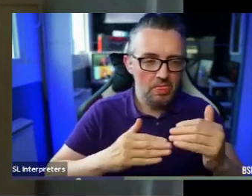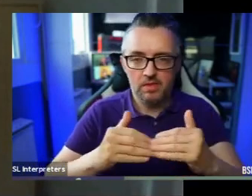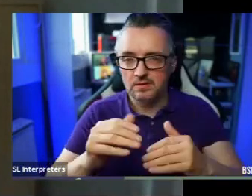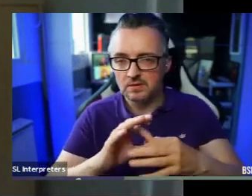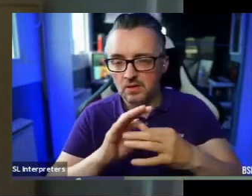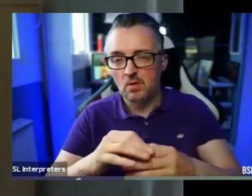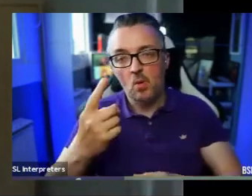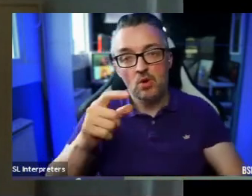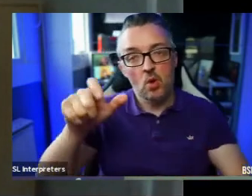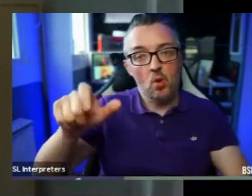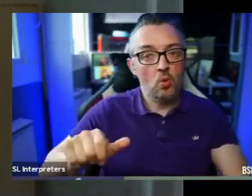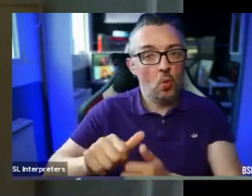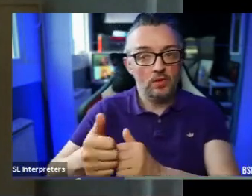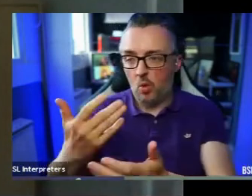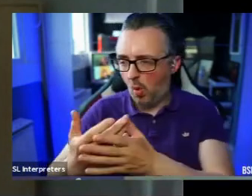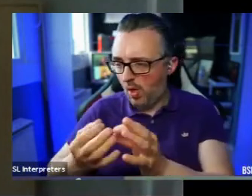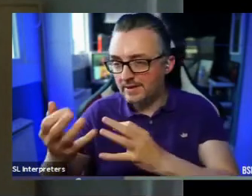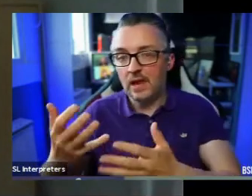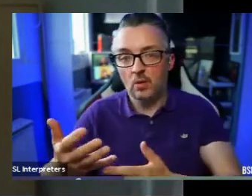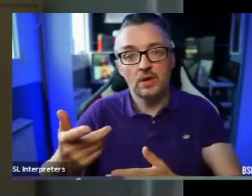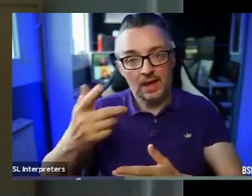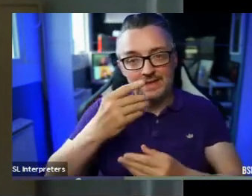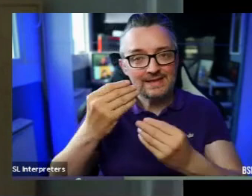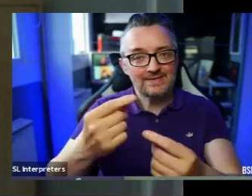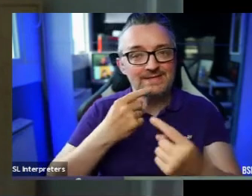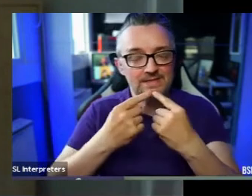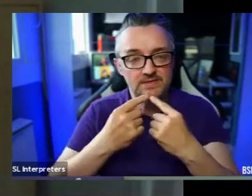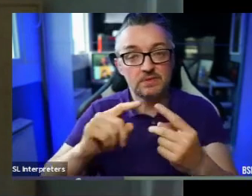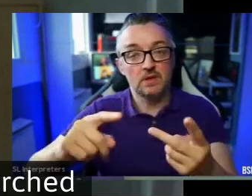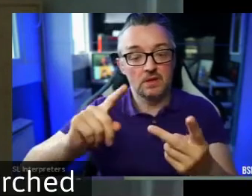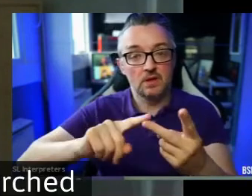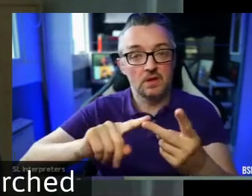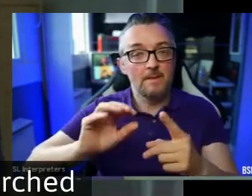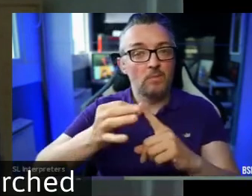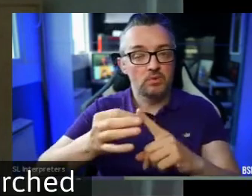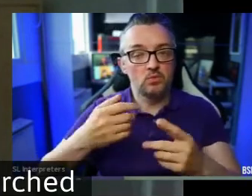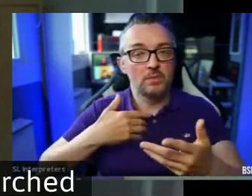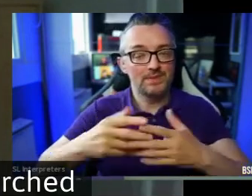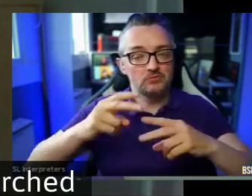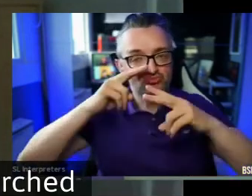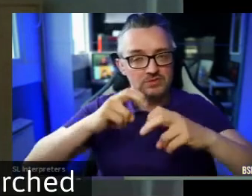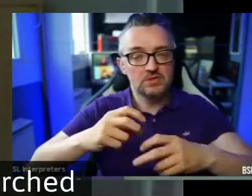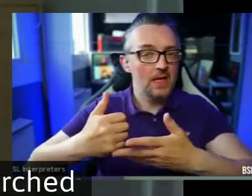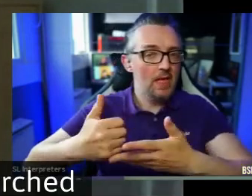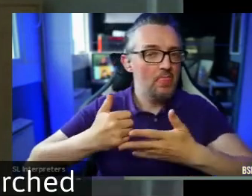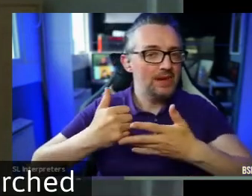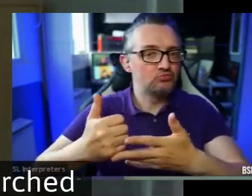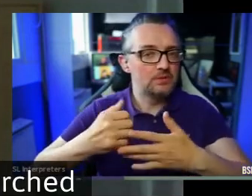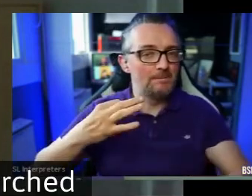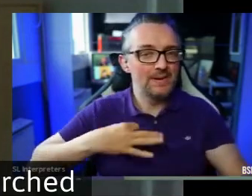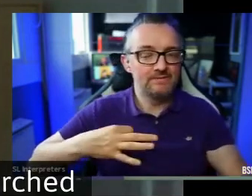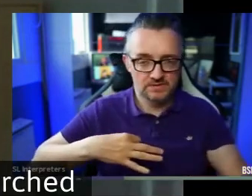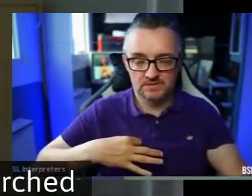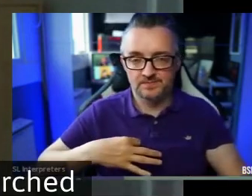but I think one of my colleagues is online, they can give you the details if you want to see that. The other point in that is we researched the